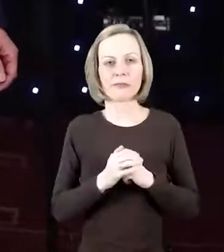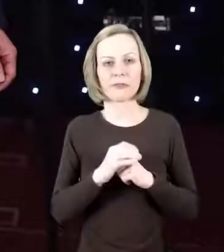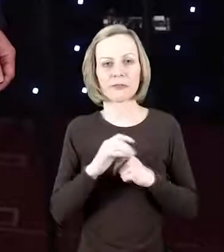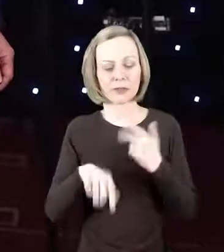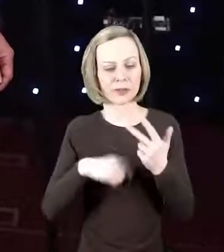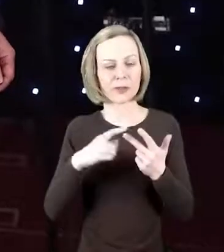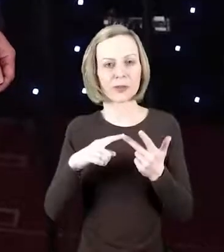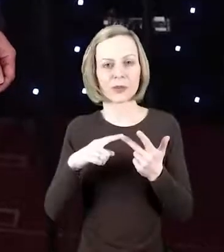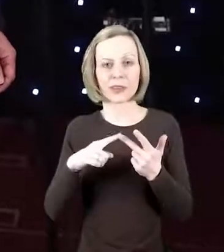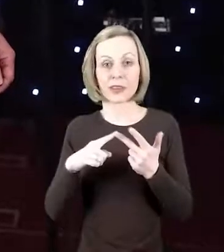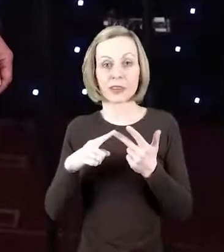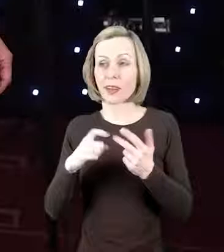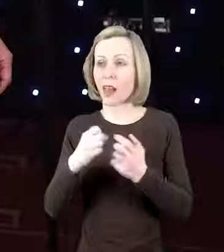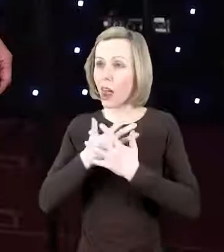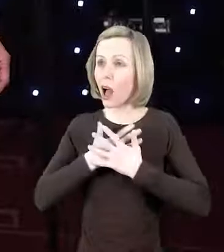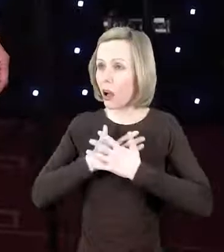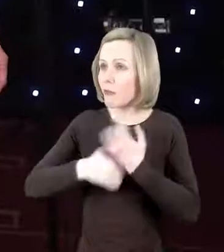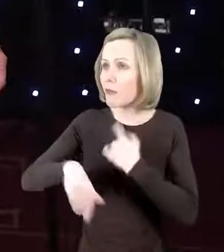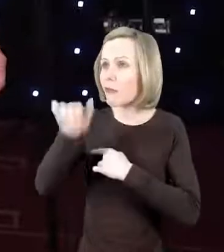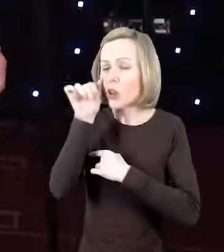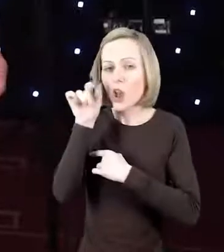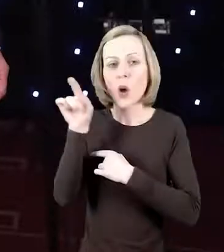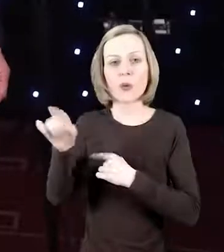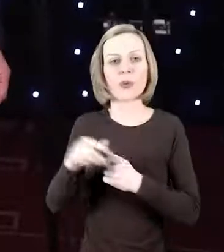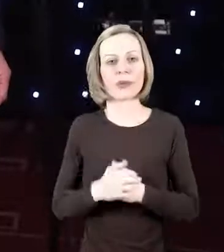of the love that we can know,